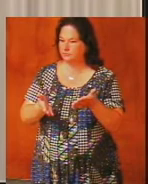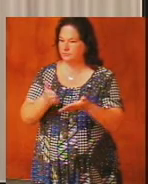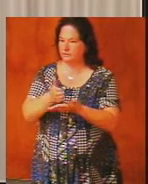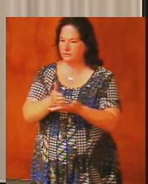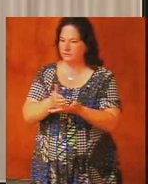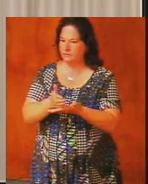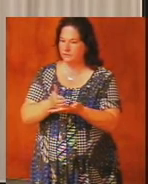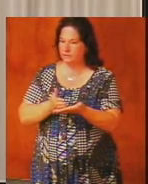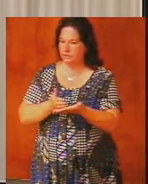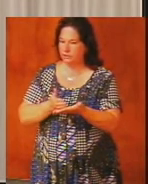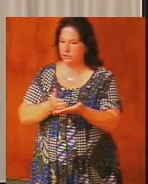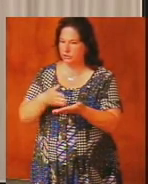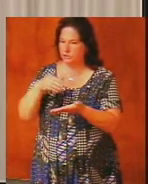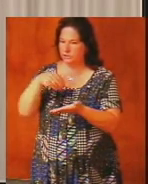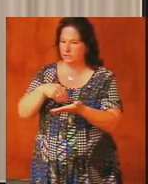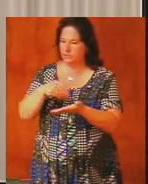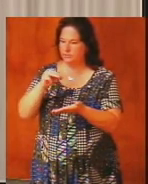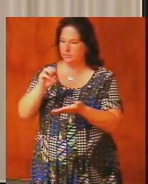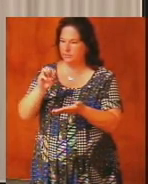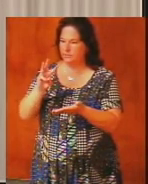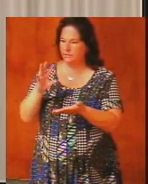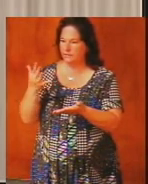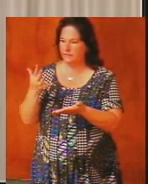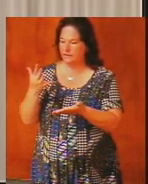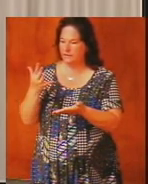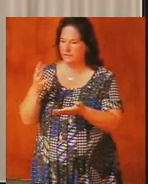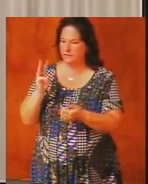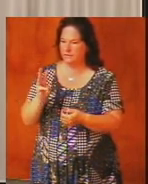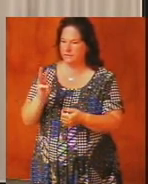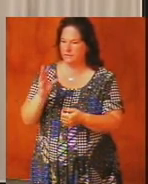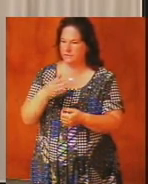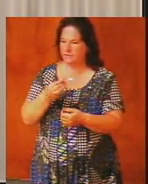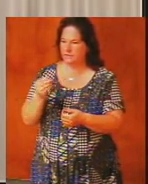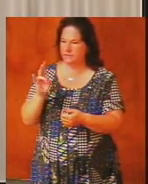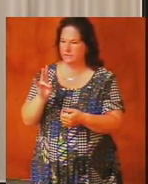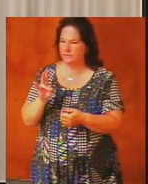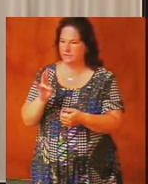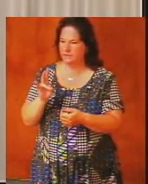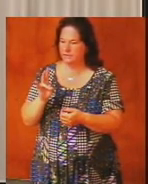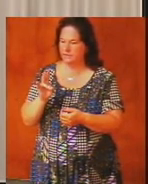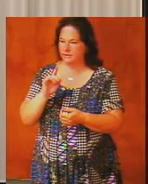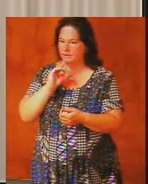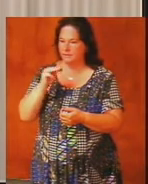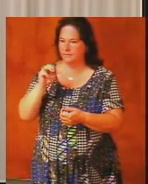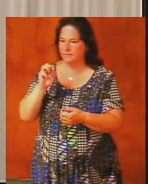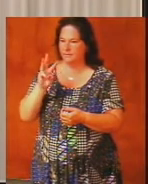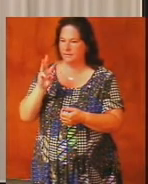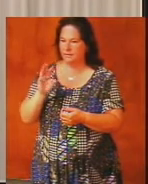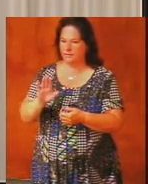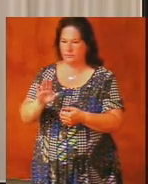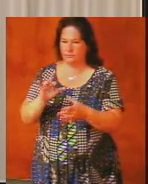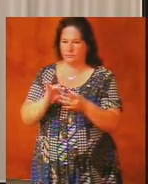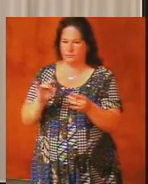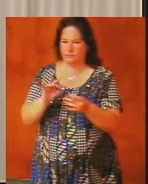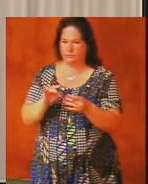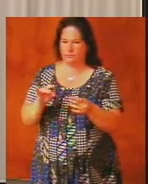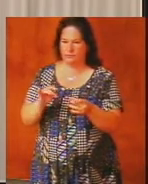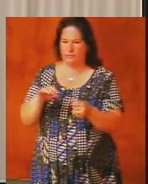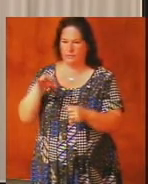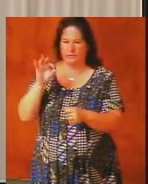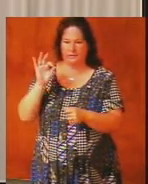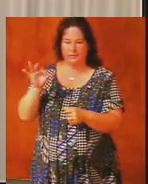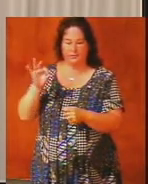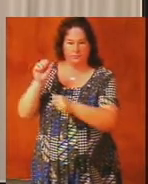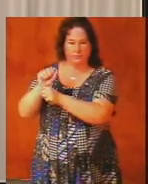section. Matthew 5, 6, and 7 is Matthew's account of the Sermon on